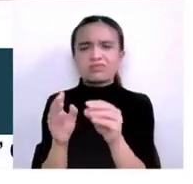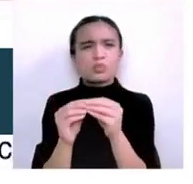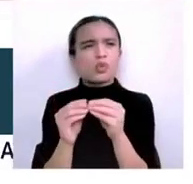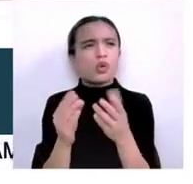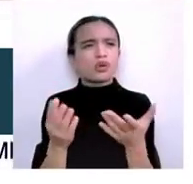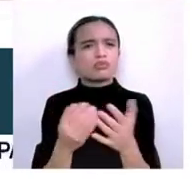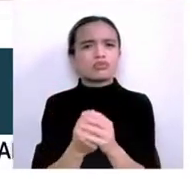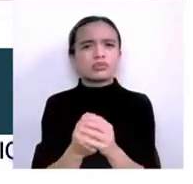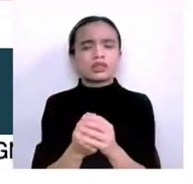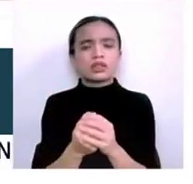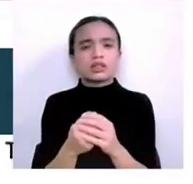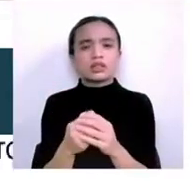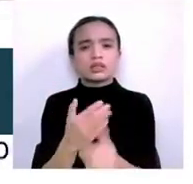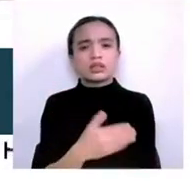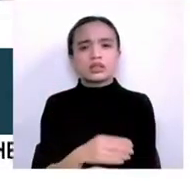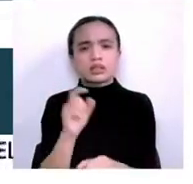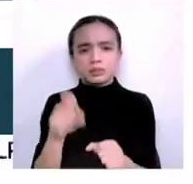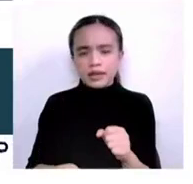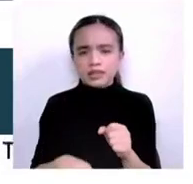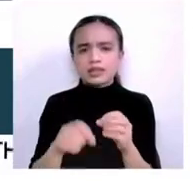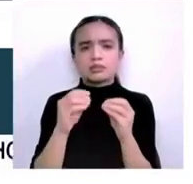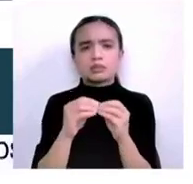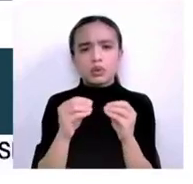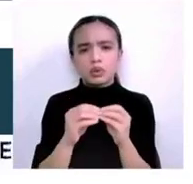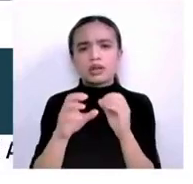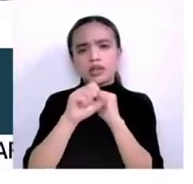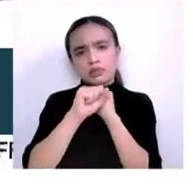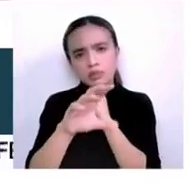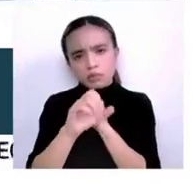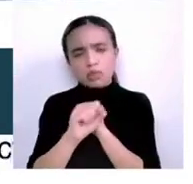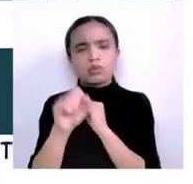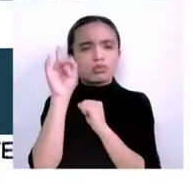peace and respect for human rights is very essential right now amidst the pandemic.